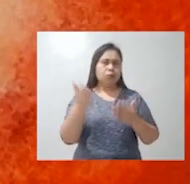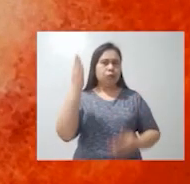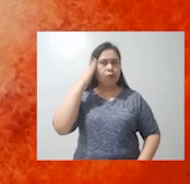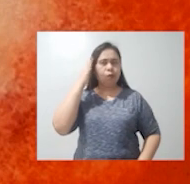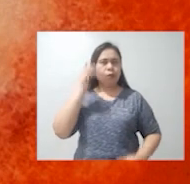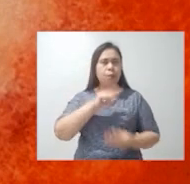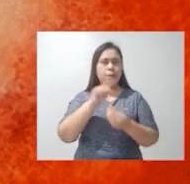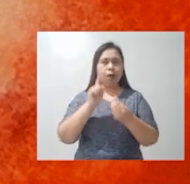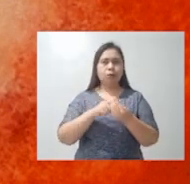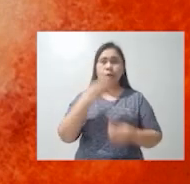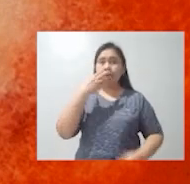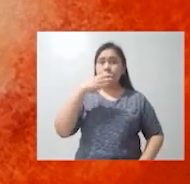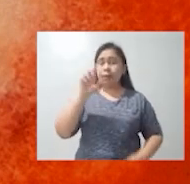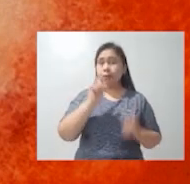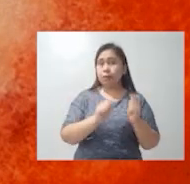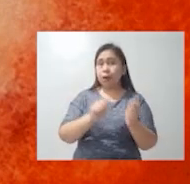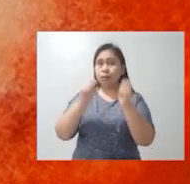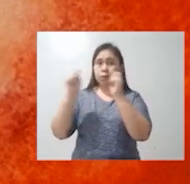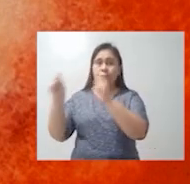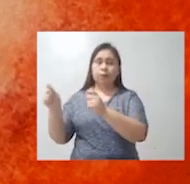heat transfer?